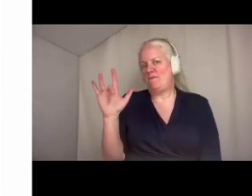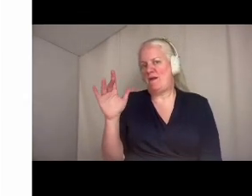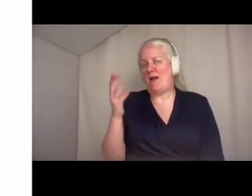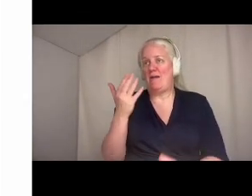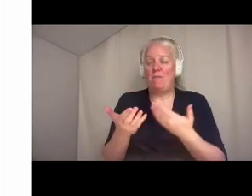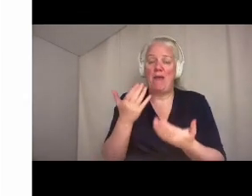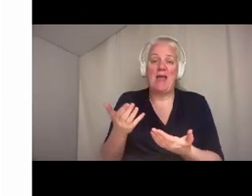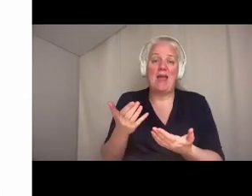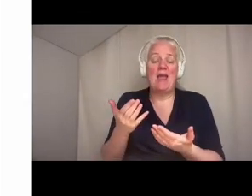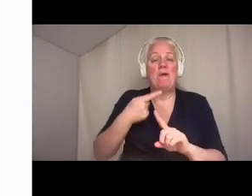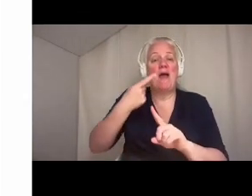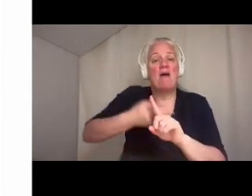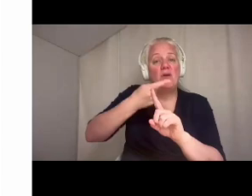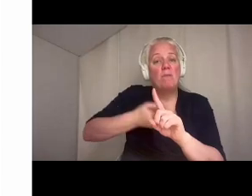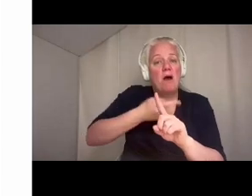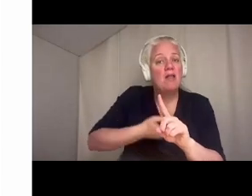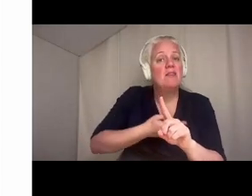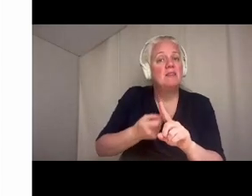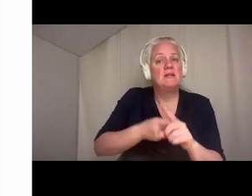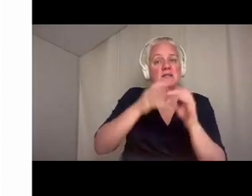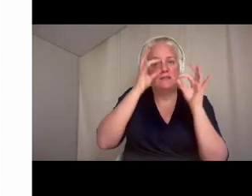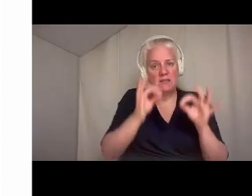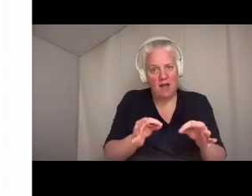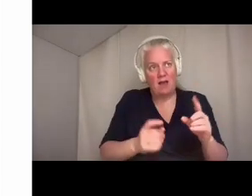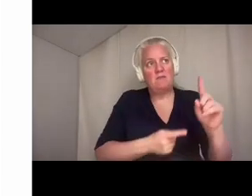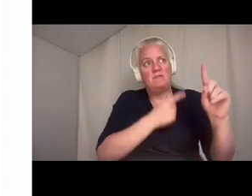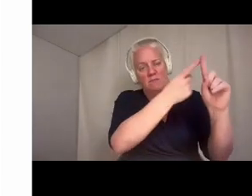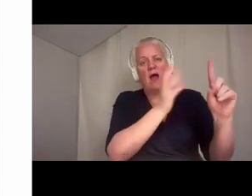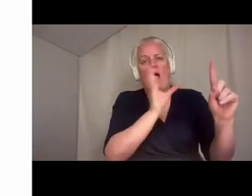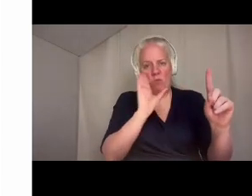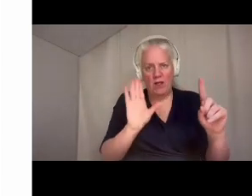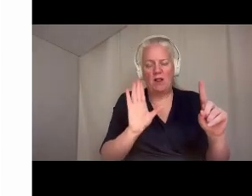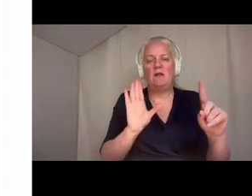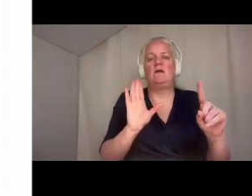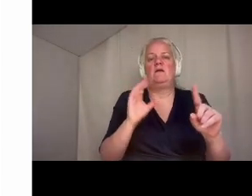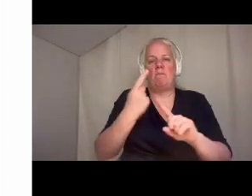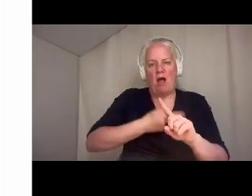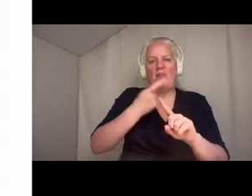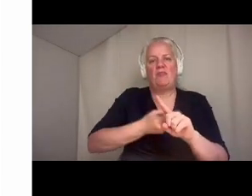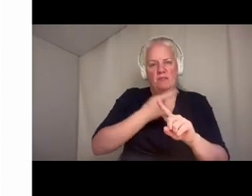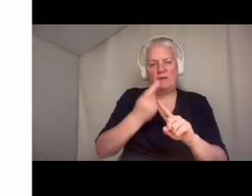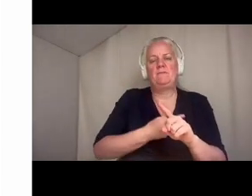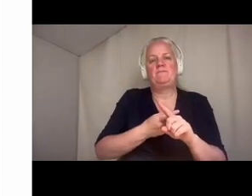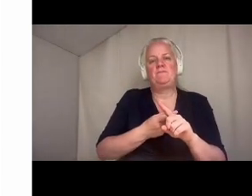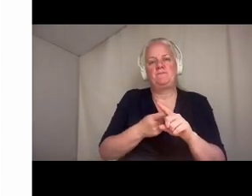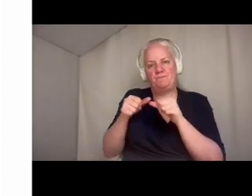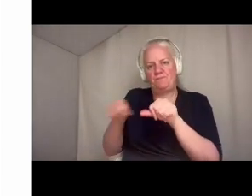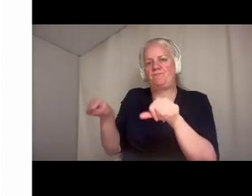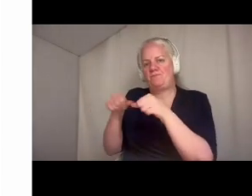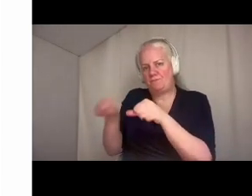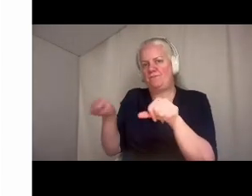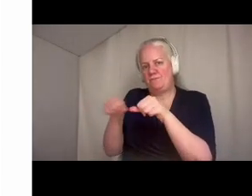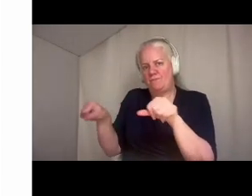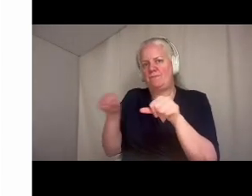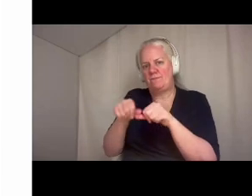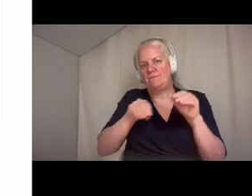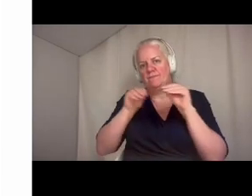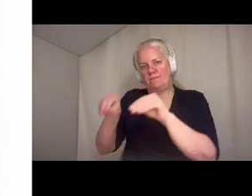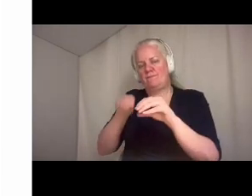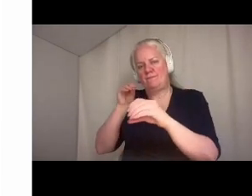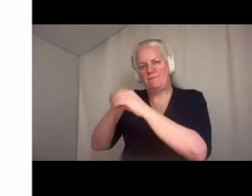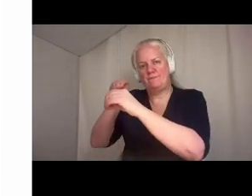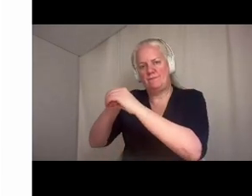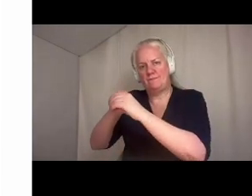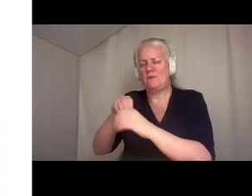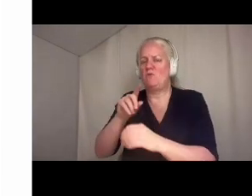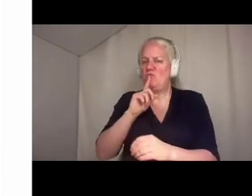monthly contribution that you will make, anything that works for you, but to have a goal is really important.